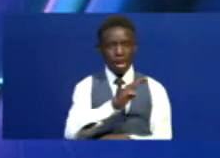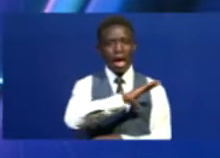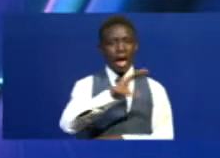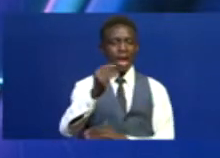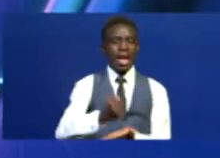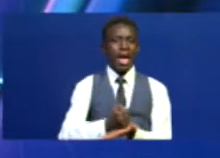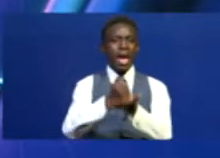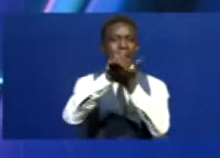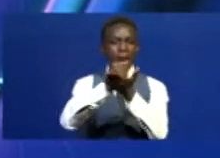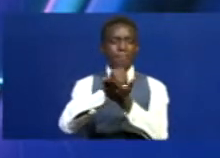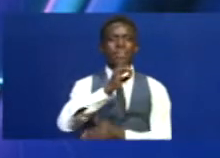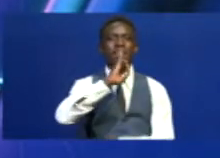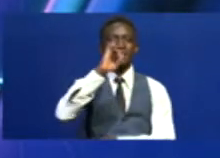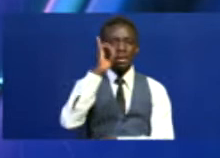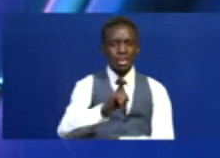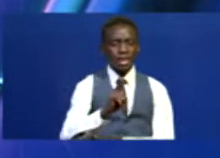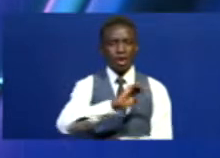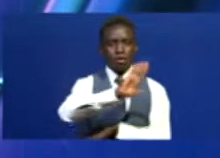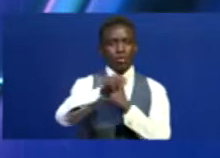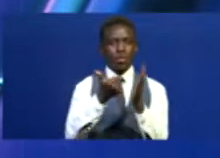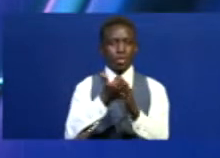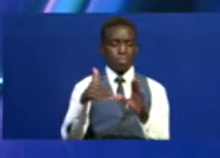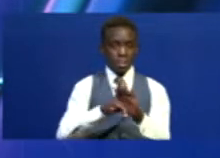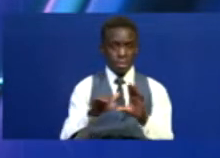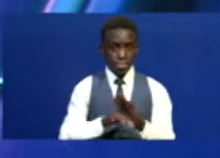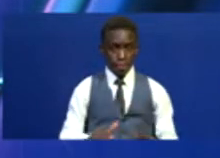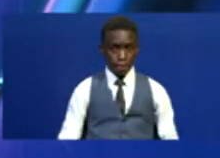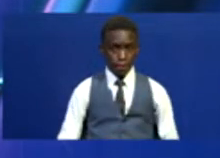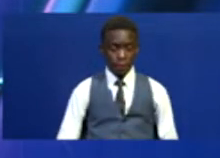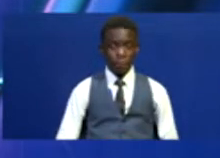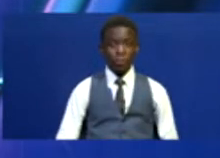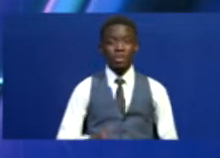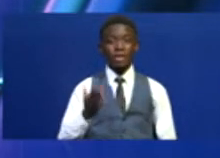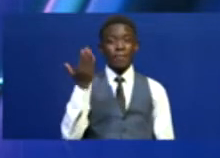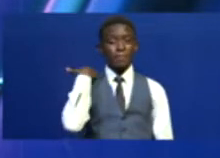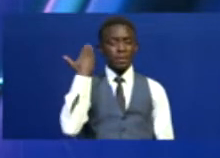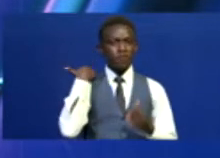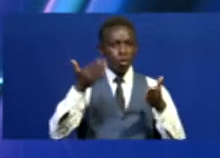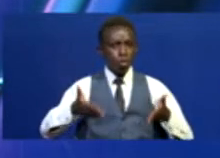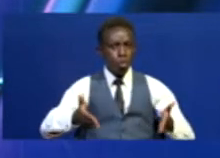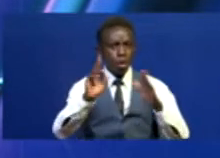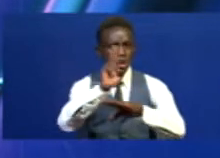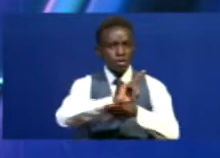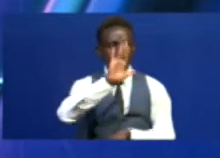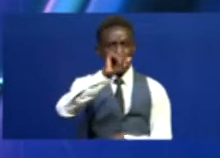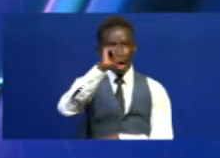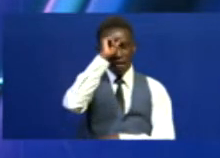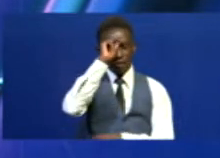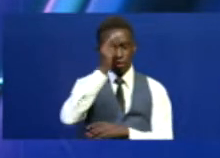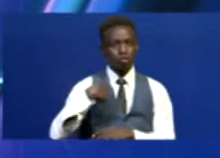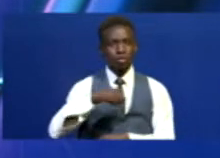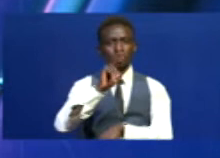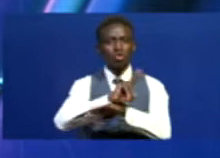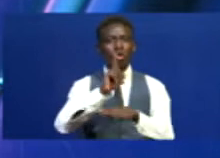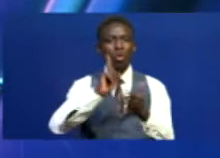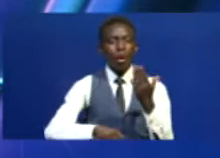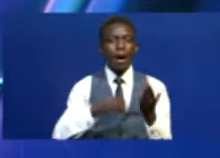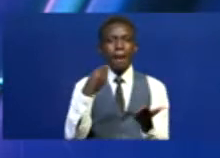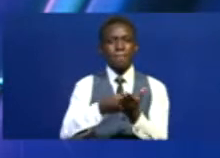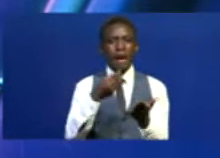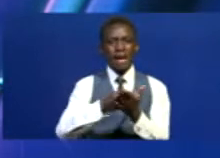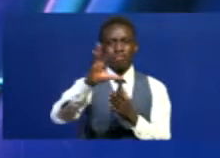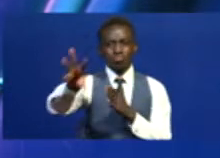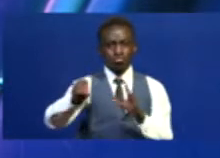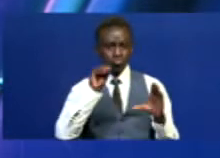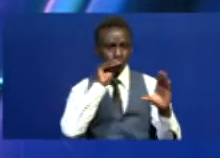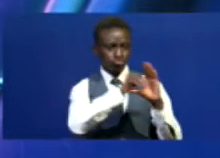Remember, the model that was used by the then government was what we call input-based financing, whereby the